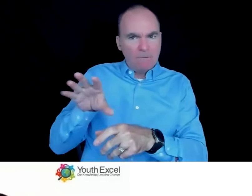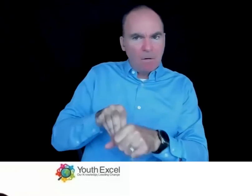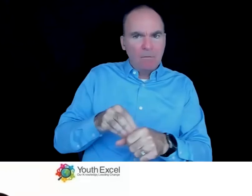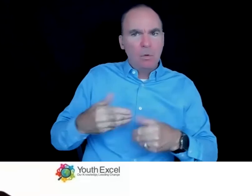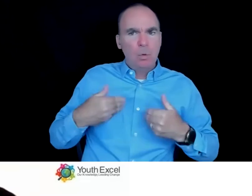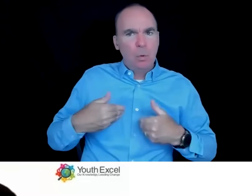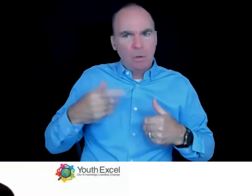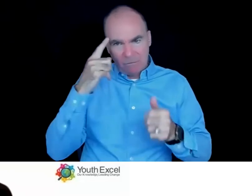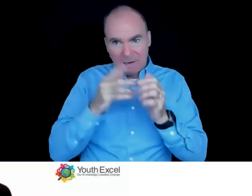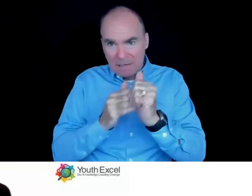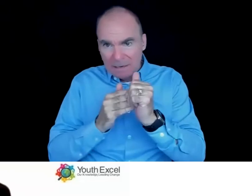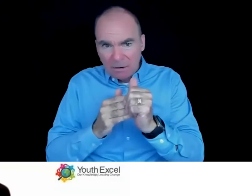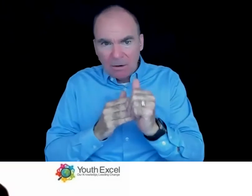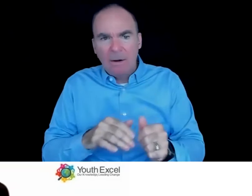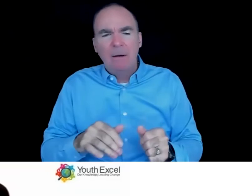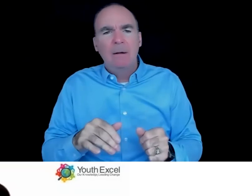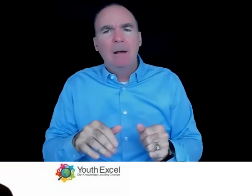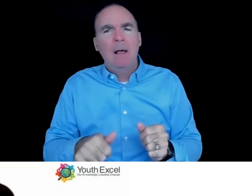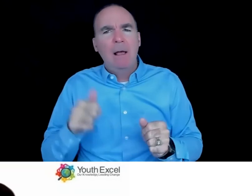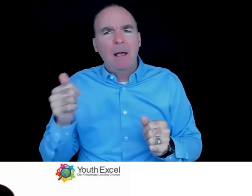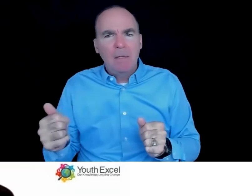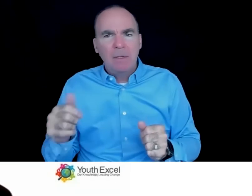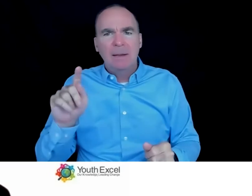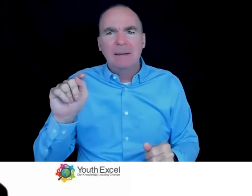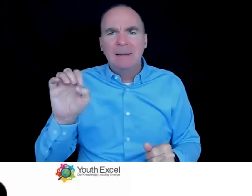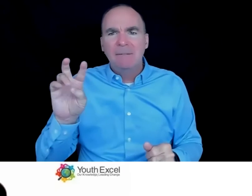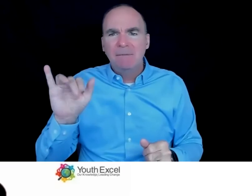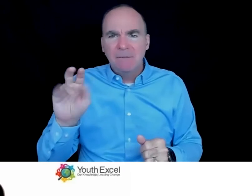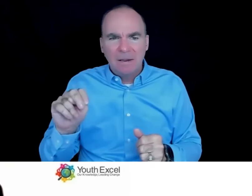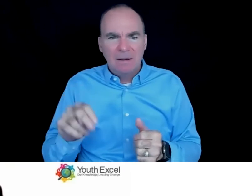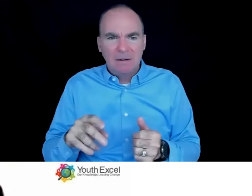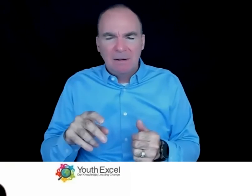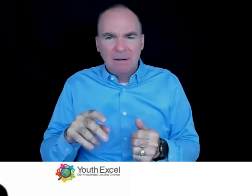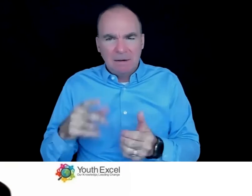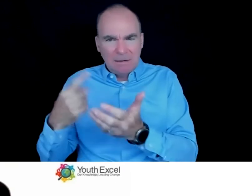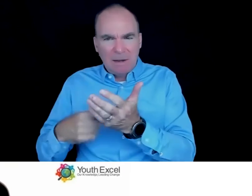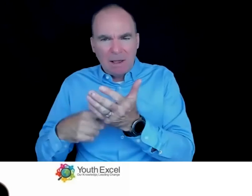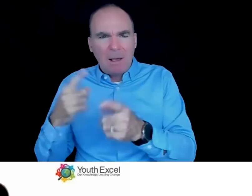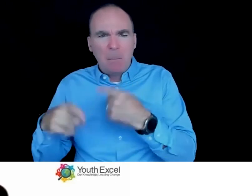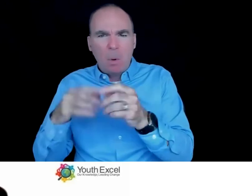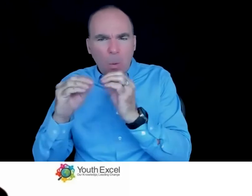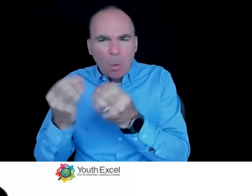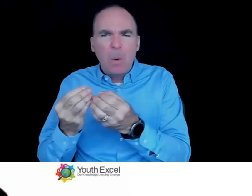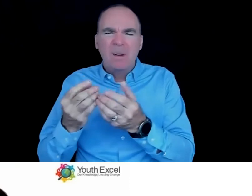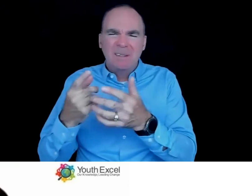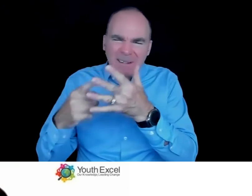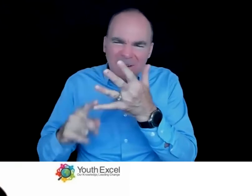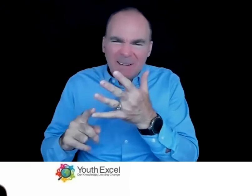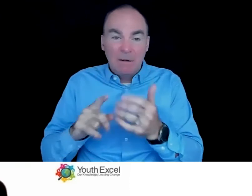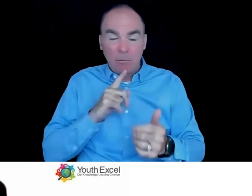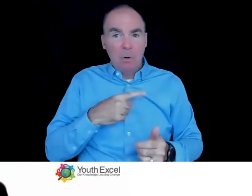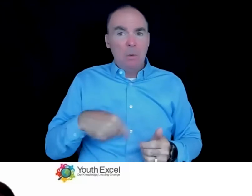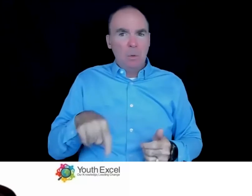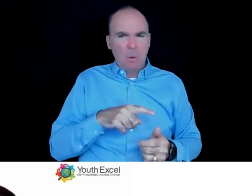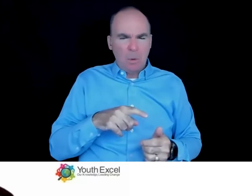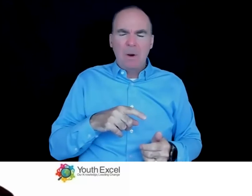liked what Tevin said when he talked about tokenization. I know a lot of us in these circles have heard about it, and he gave really